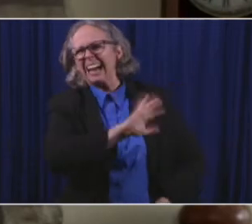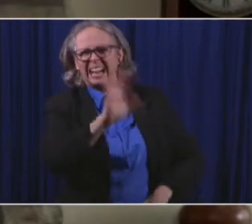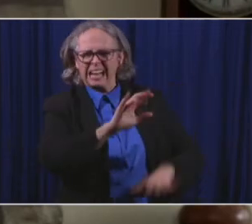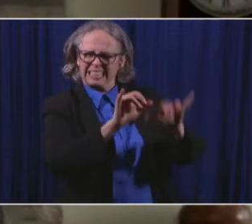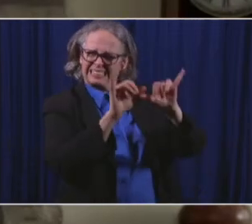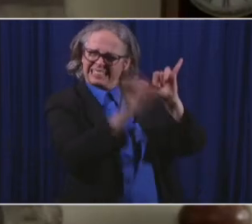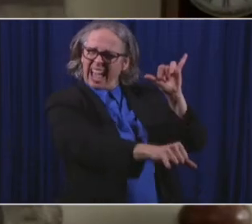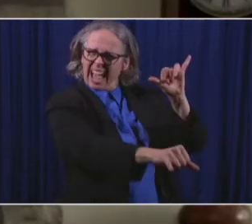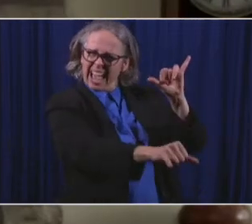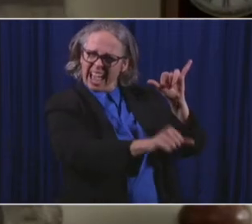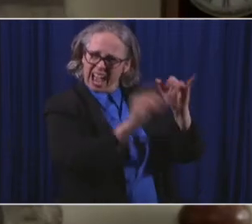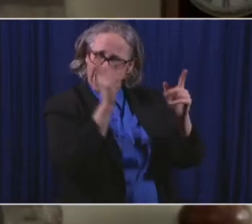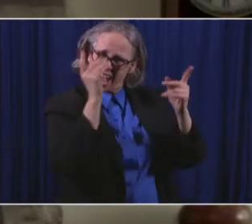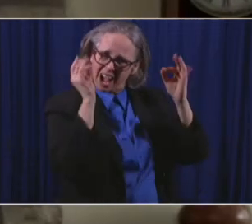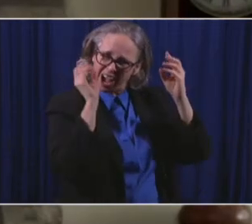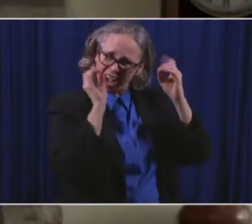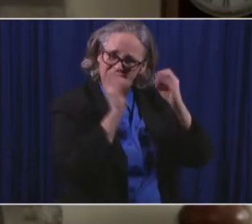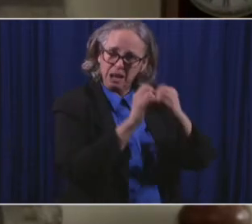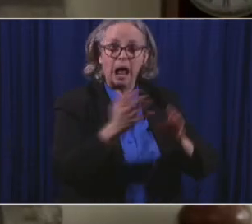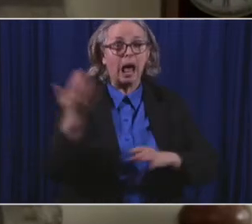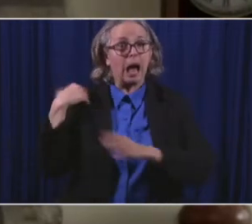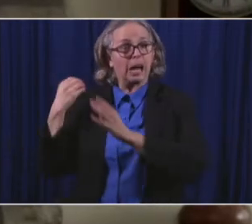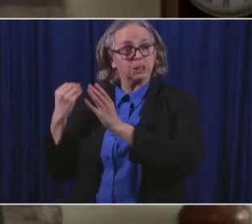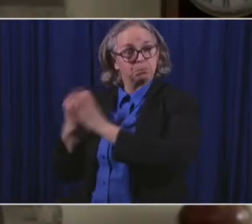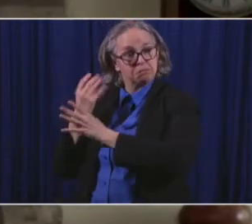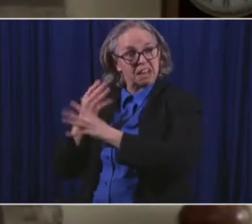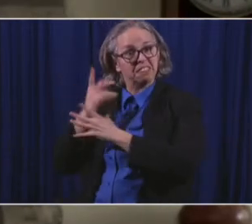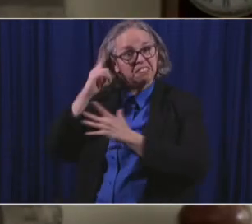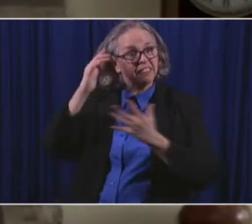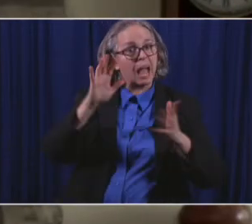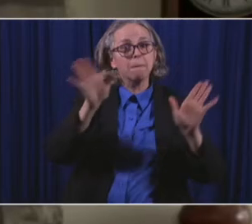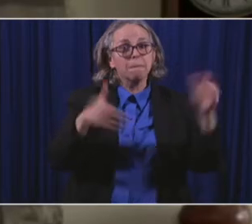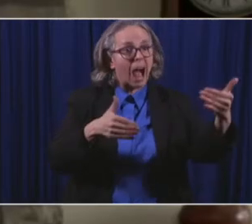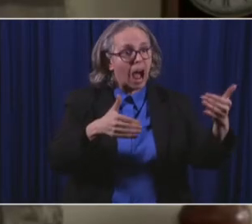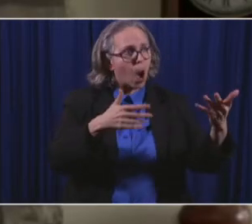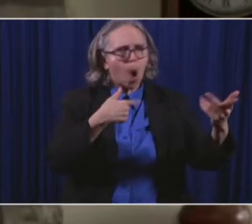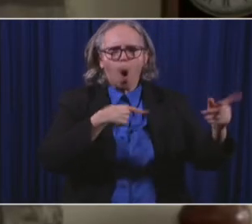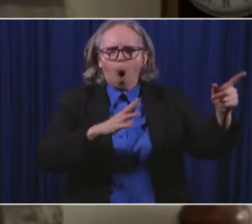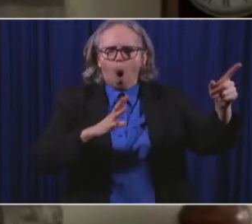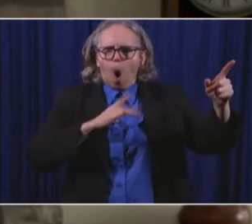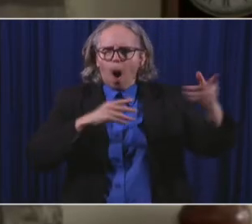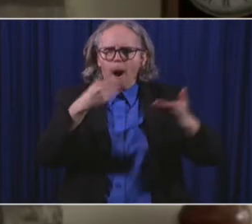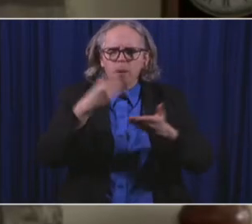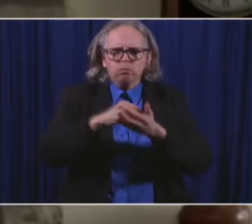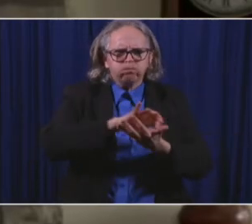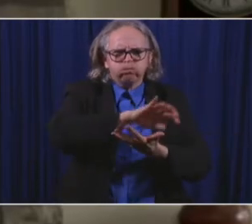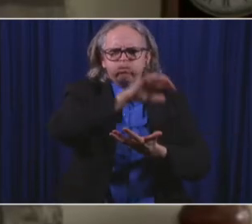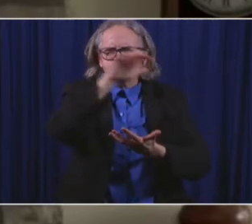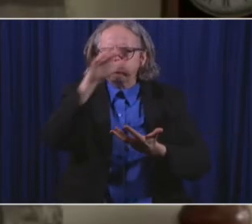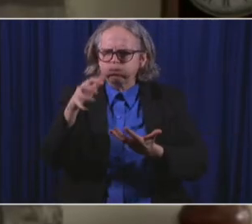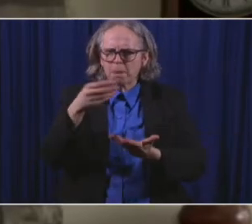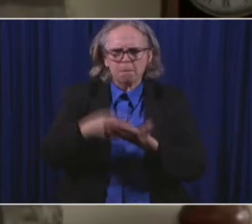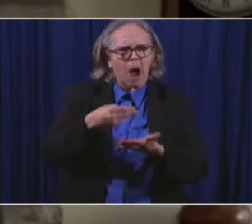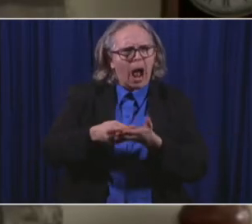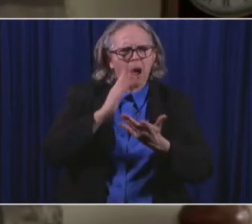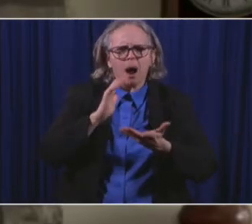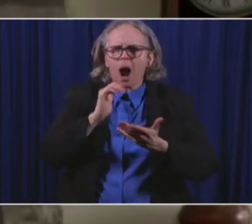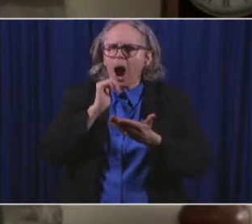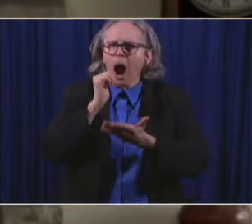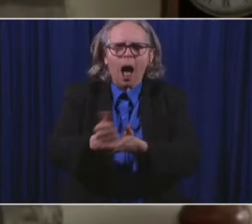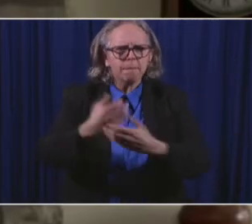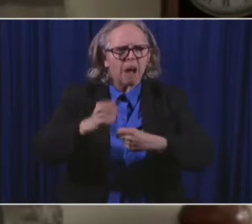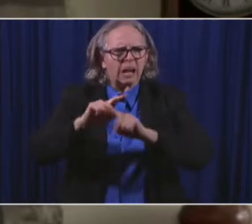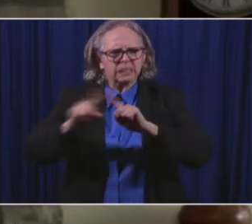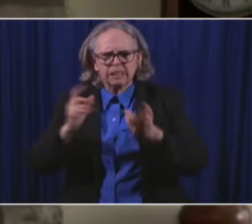spring made all the difference in the world, not only in our ability, frankly, to fight the virus, but it made a